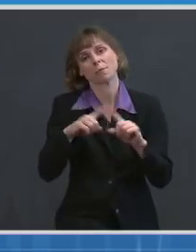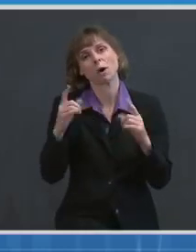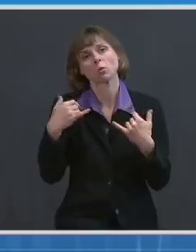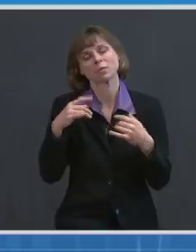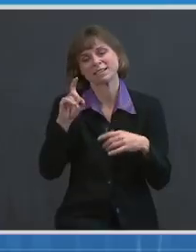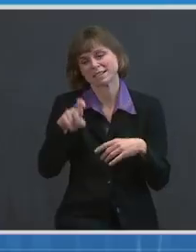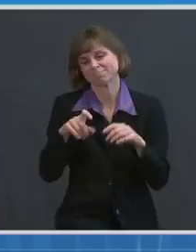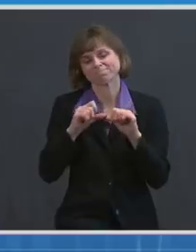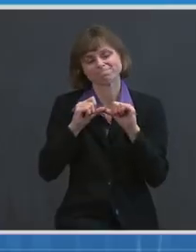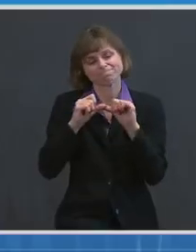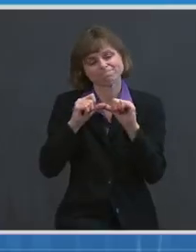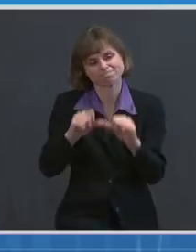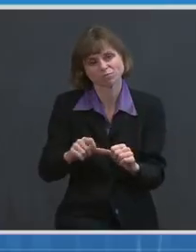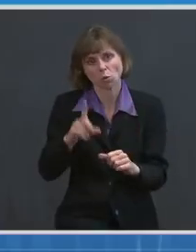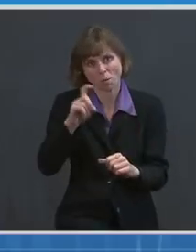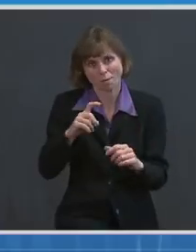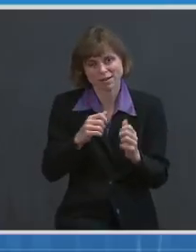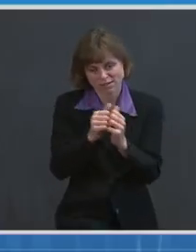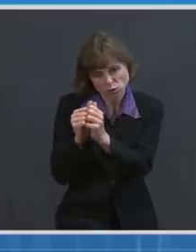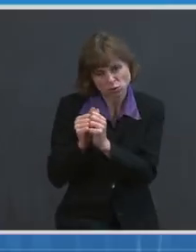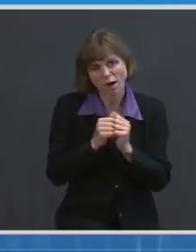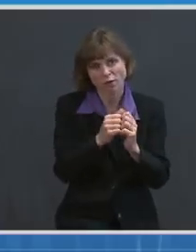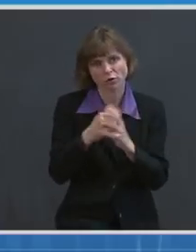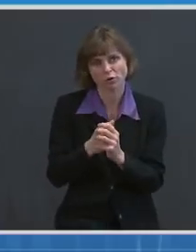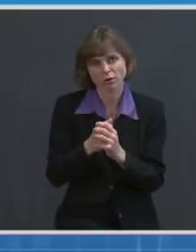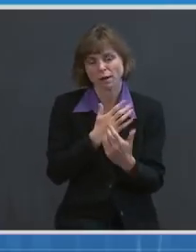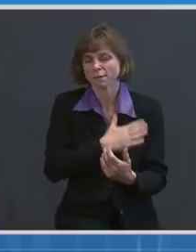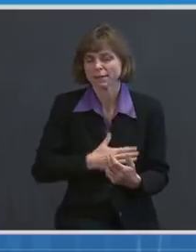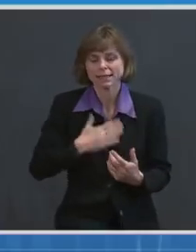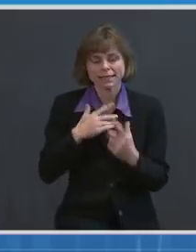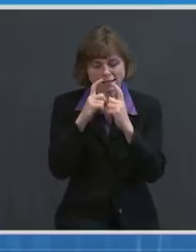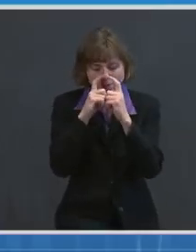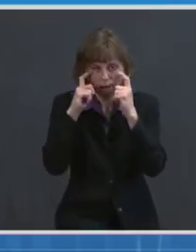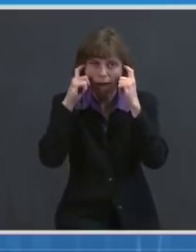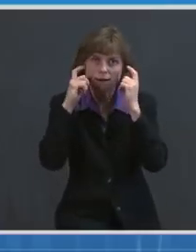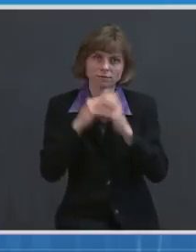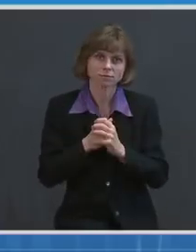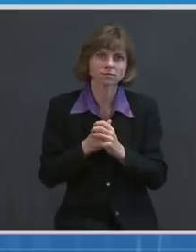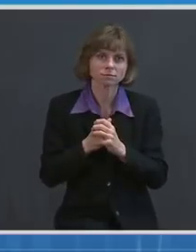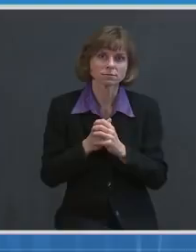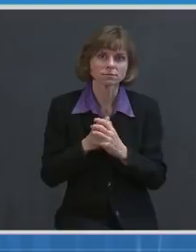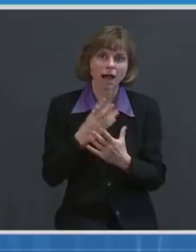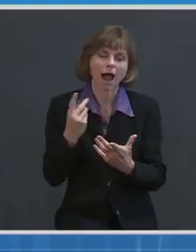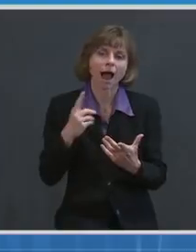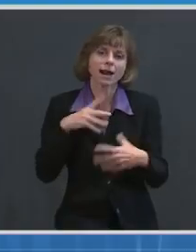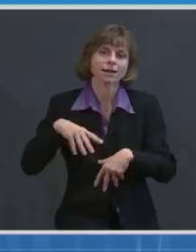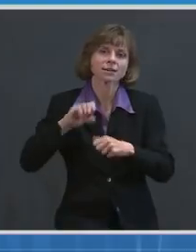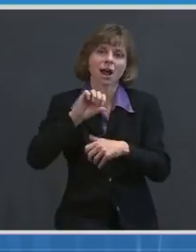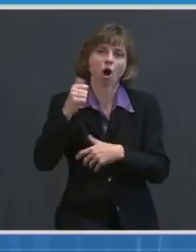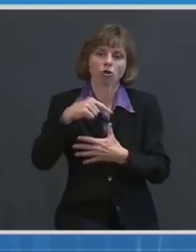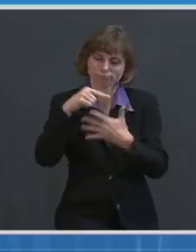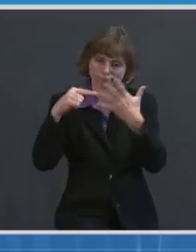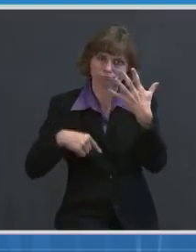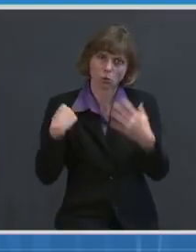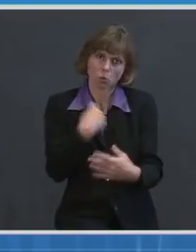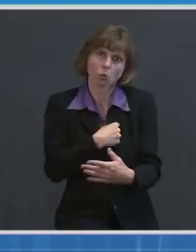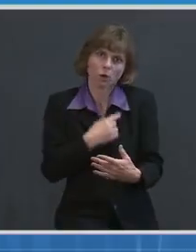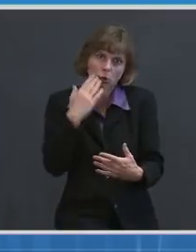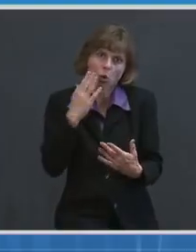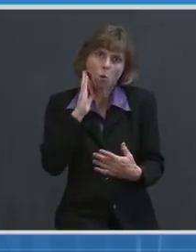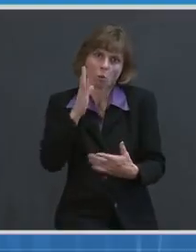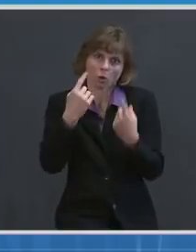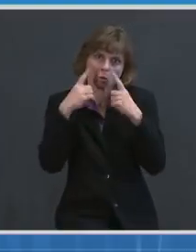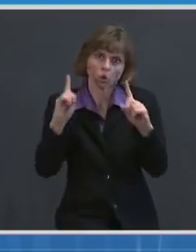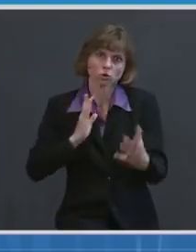through. Let's stick together. Please keep wearing a well-fitting mask and taking the other public health actions we know work to